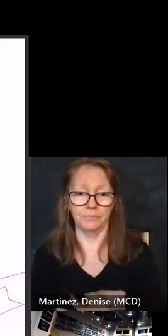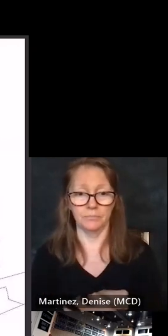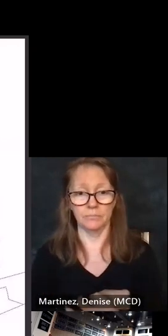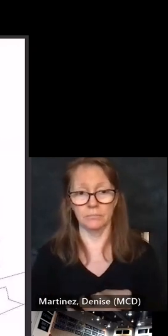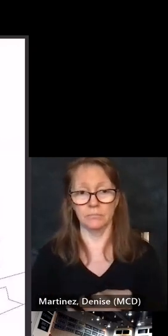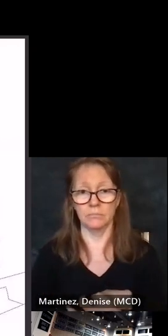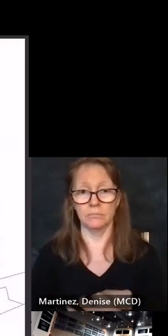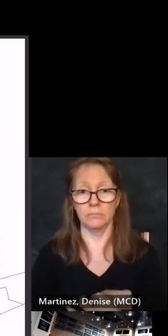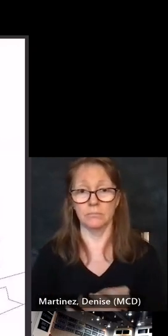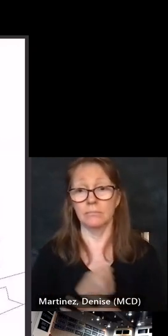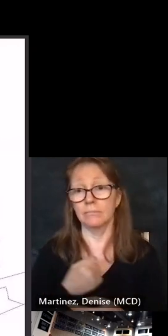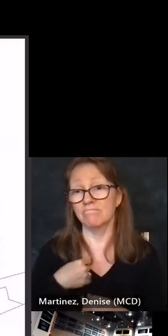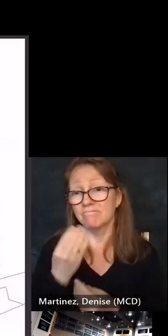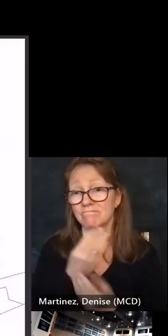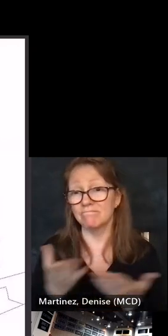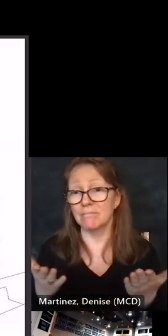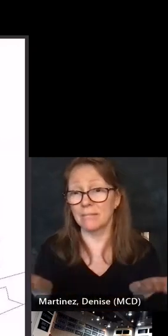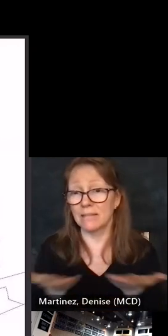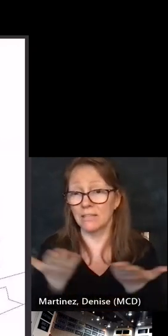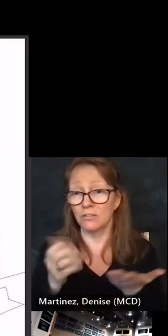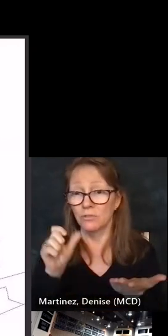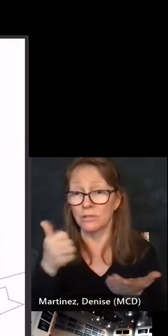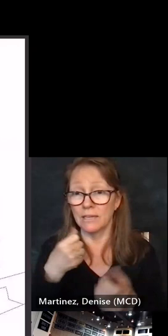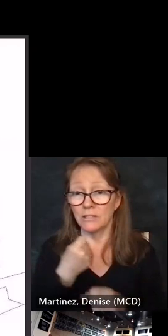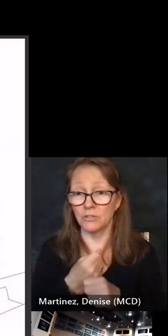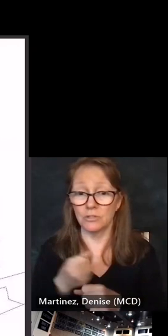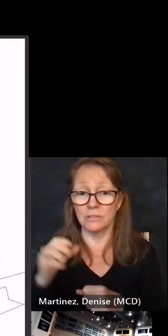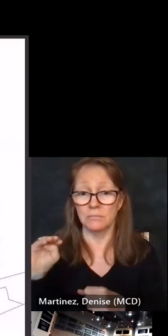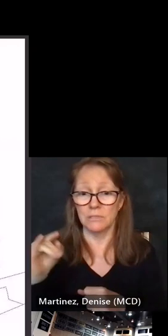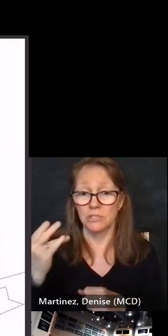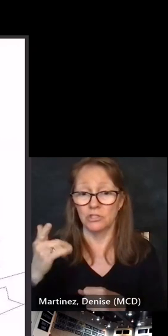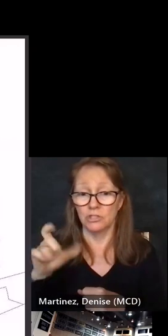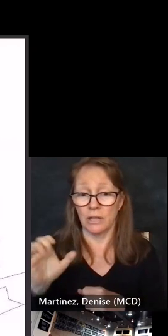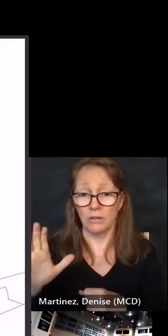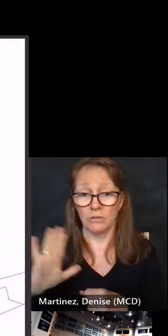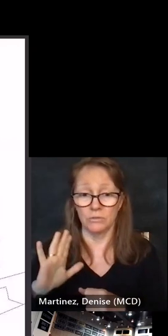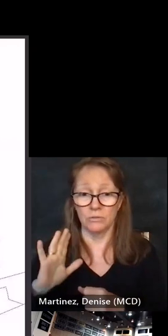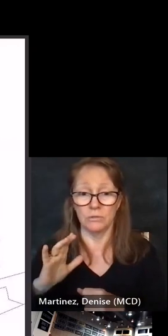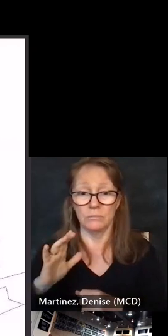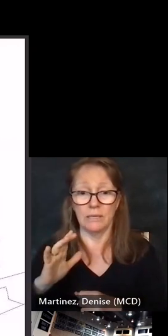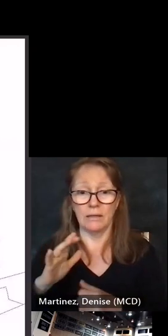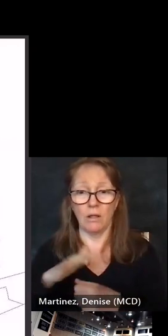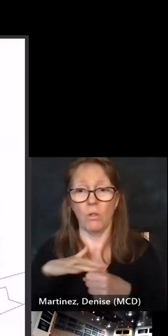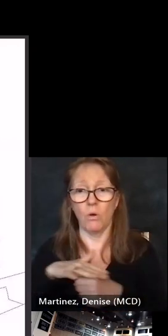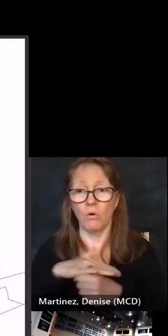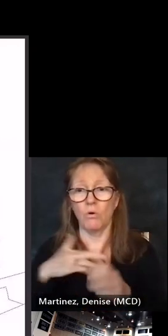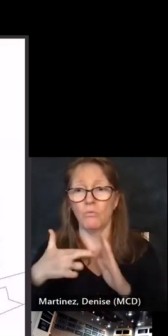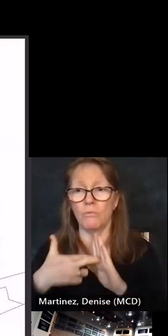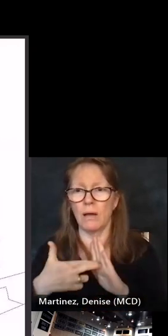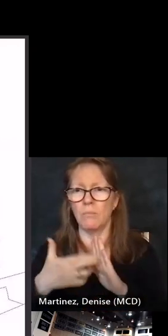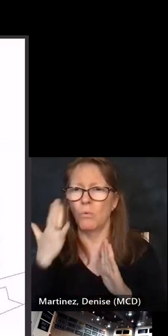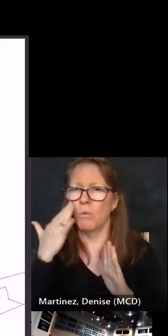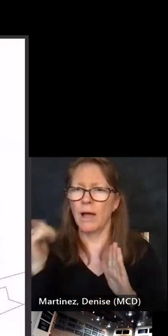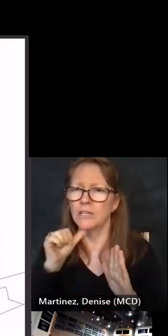neighborhood 10 years, but I definitely voted for her as local rep. Why is she not here?